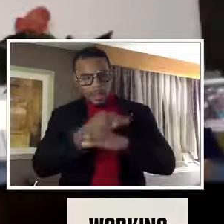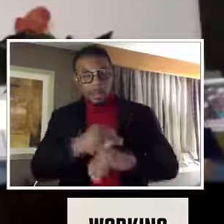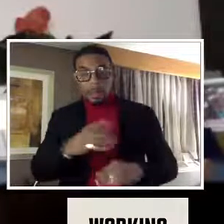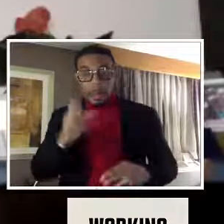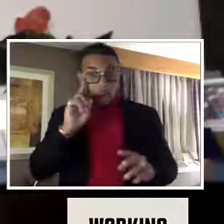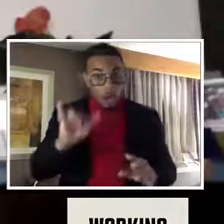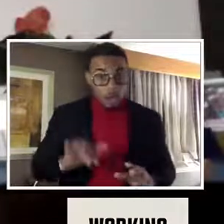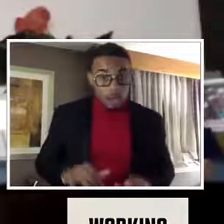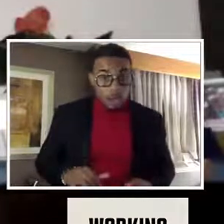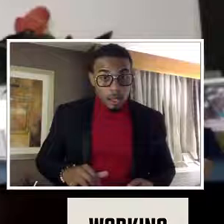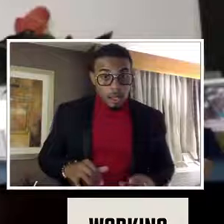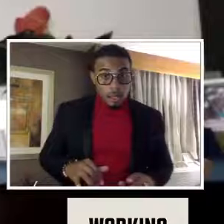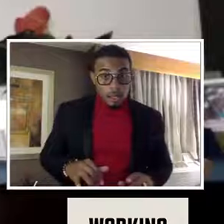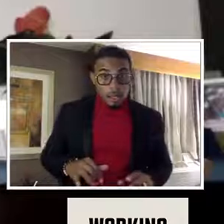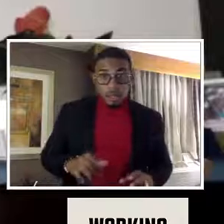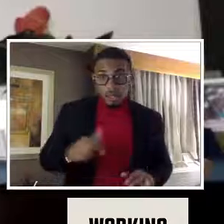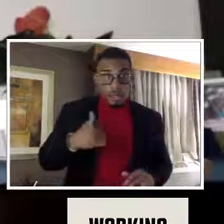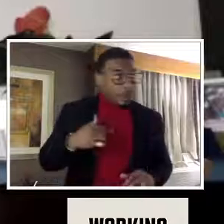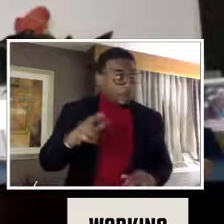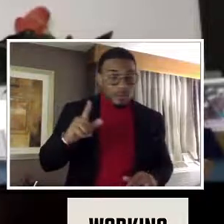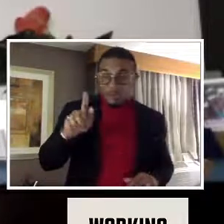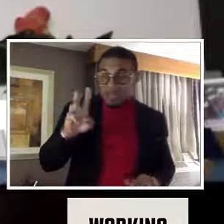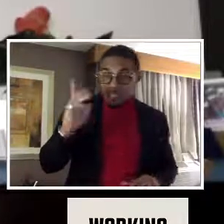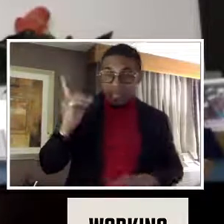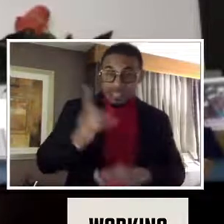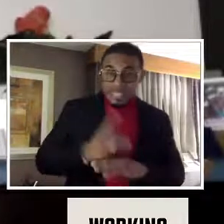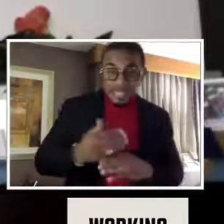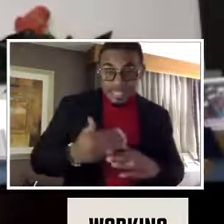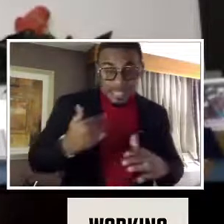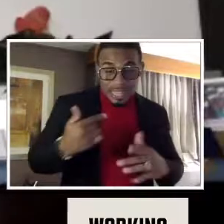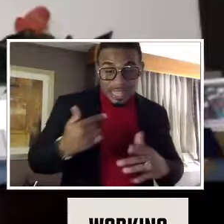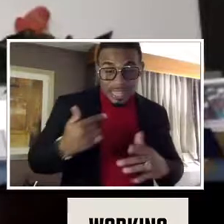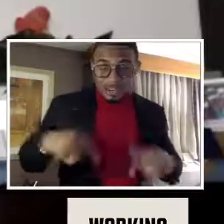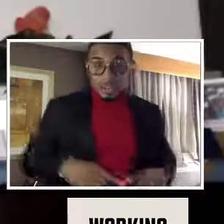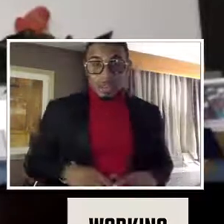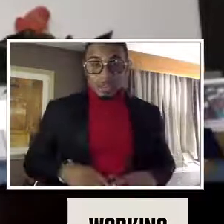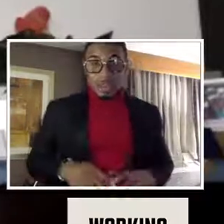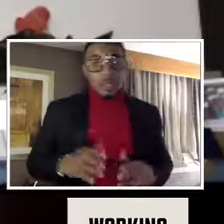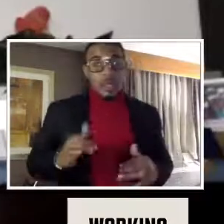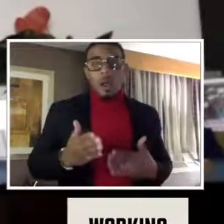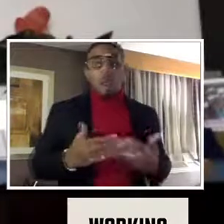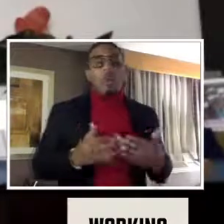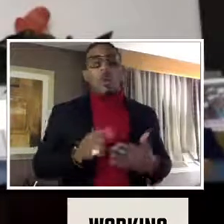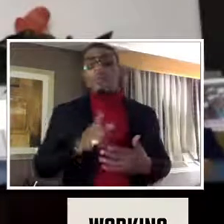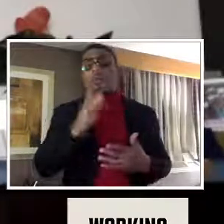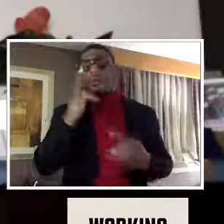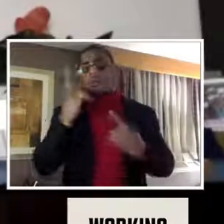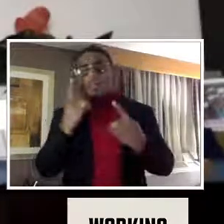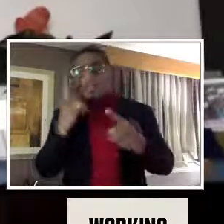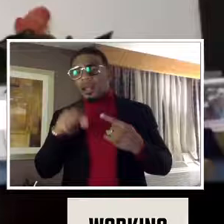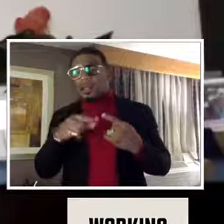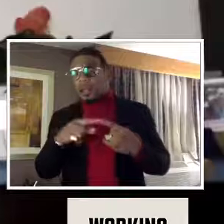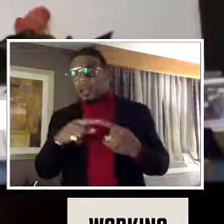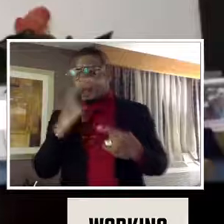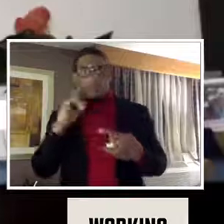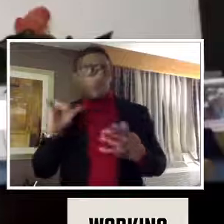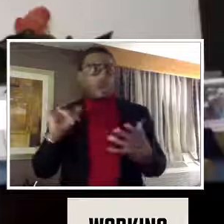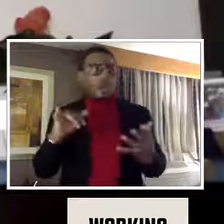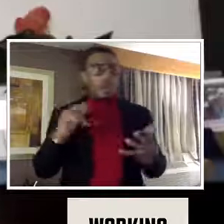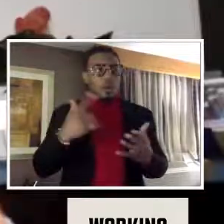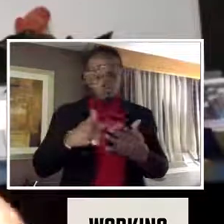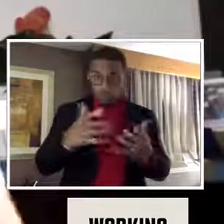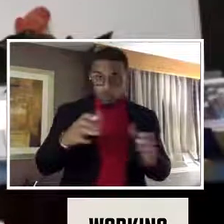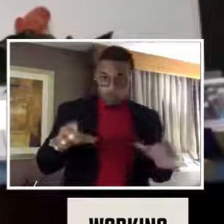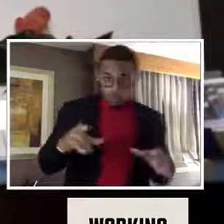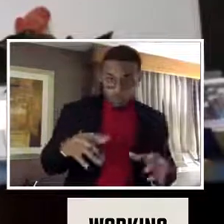Now look, we got 26 days ahead of us. Now, whatever you were thinking about in terms of what